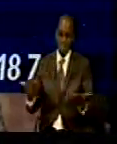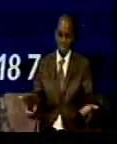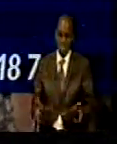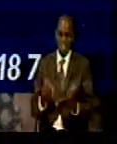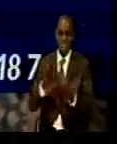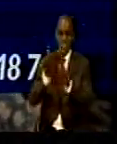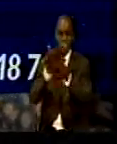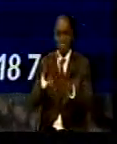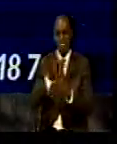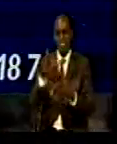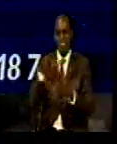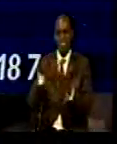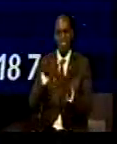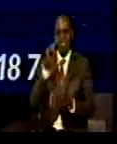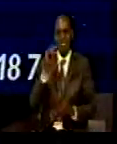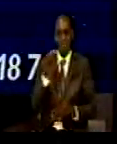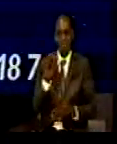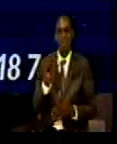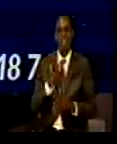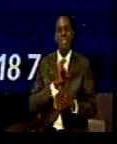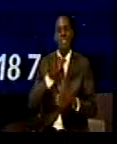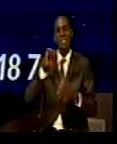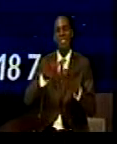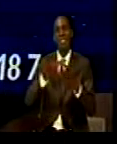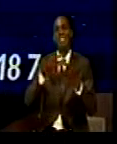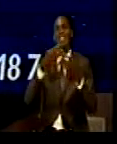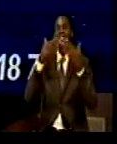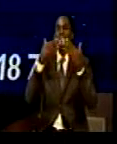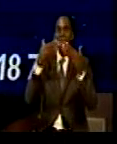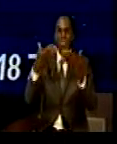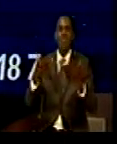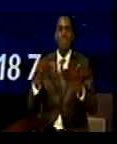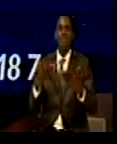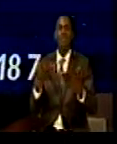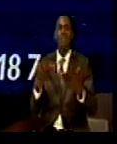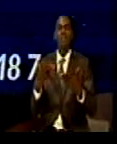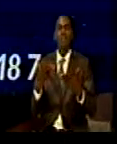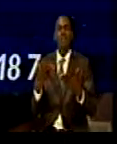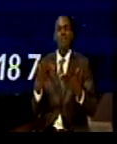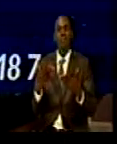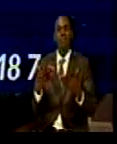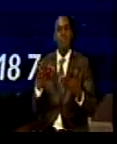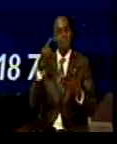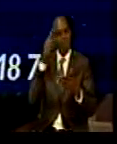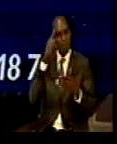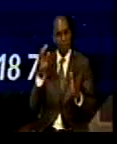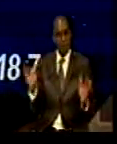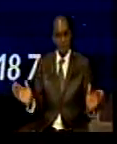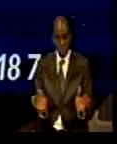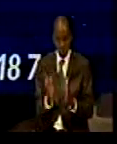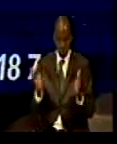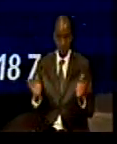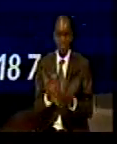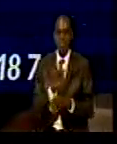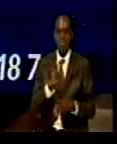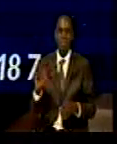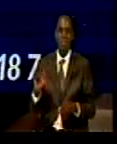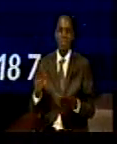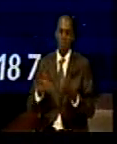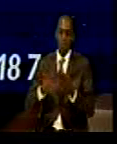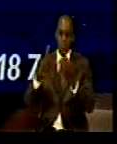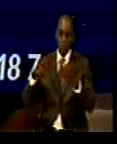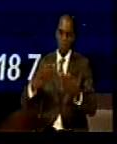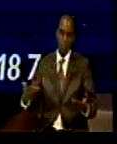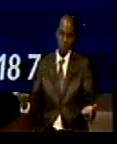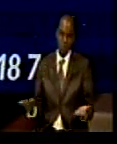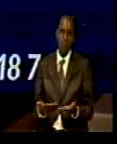And I need to say thank you for special Mashala Woyemi for encouraging me to come here.